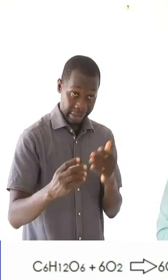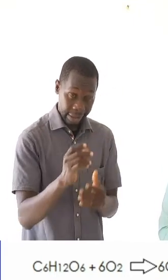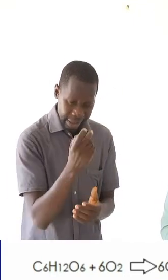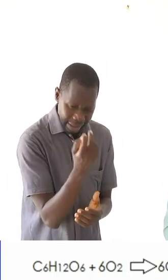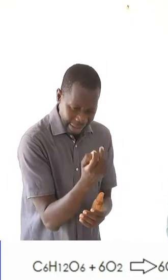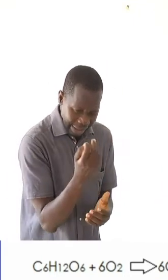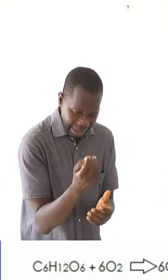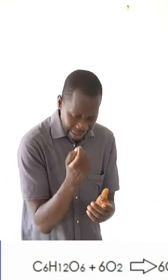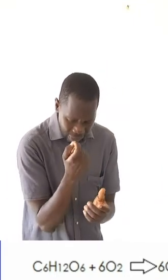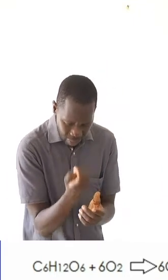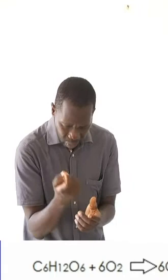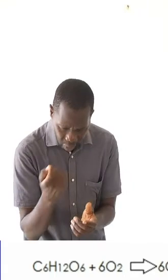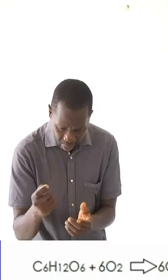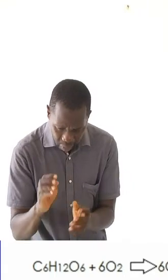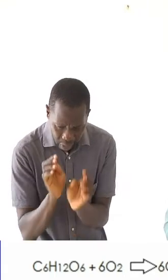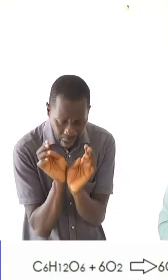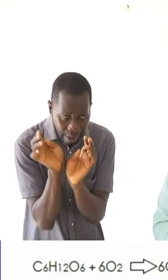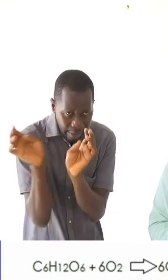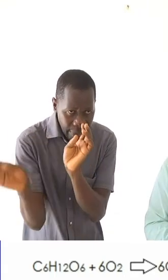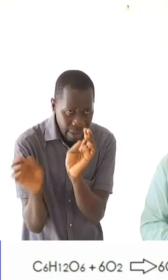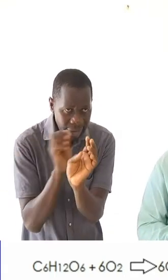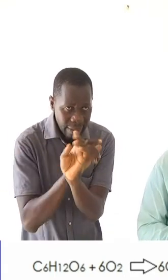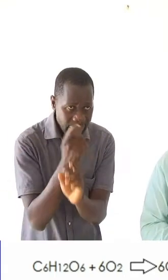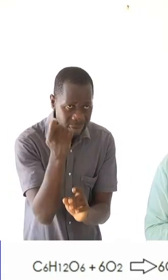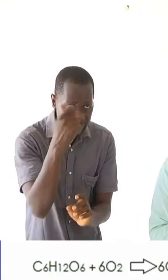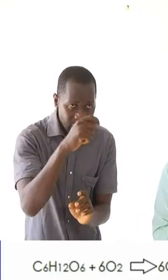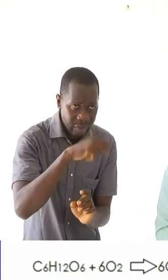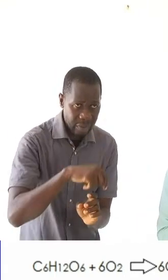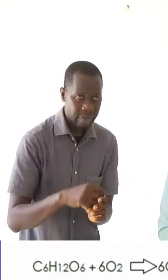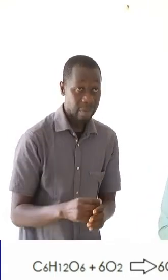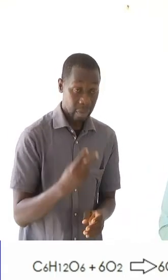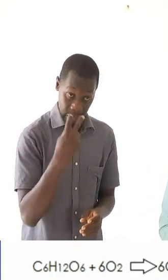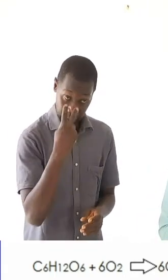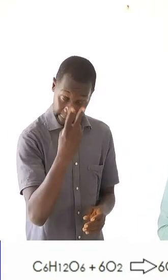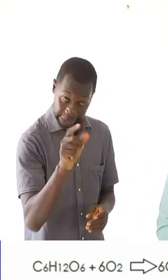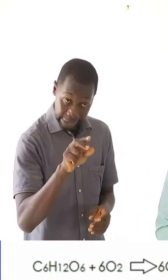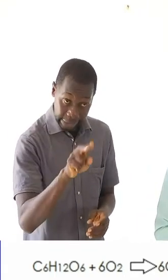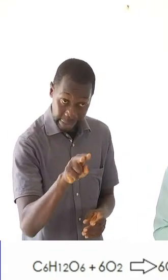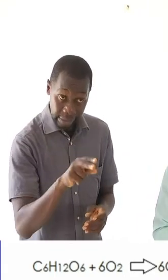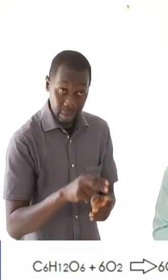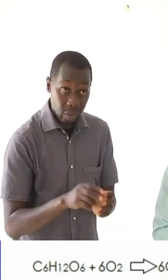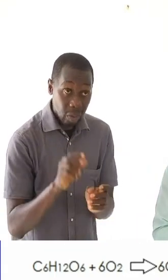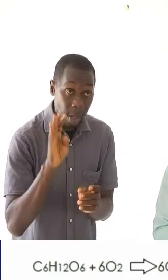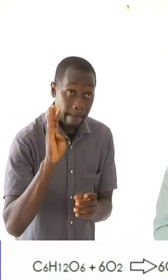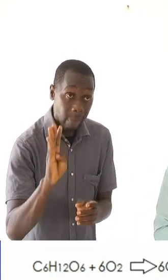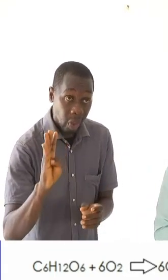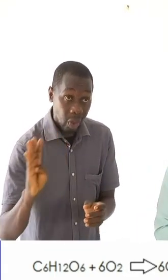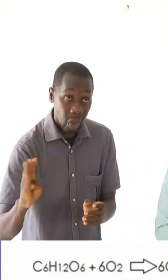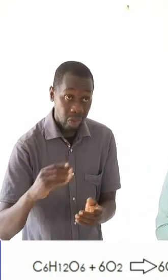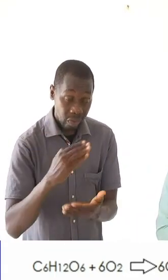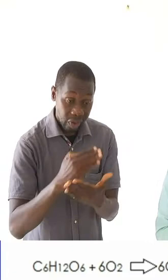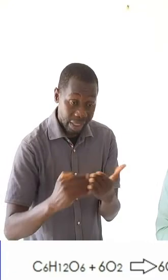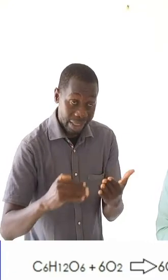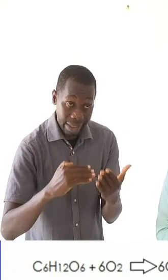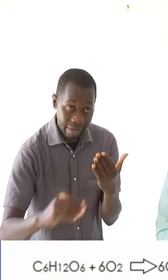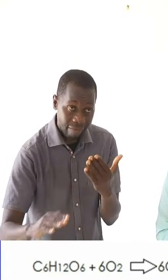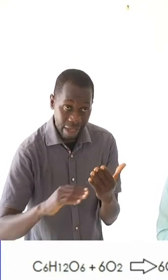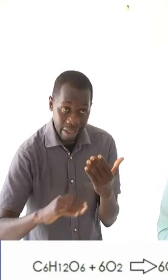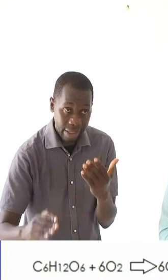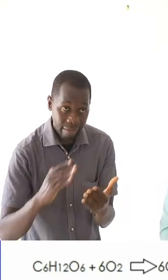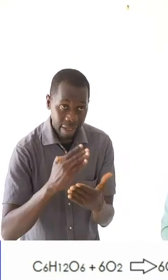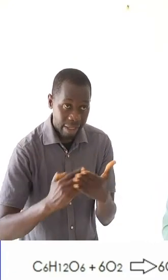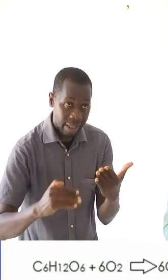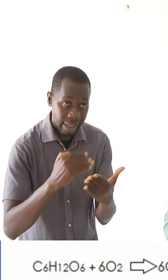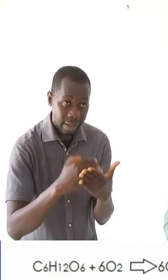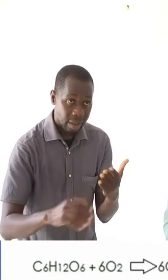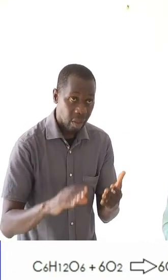tiny branch-like structures. So you can see the bronchus further divide and divide until you have